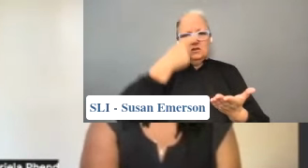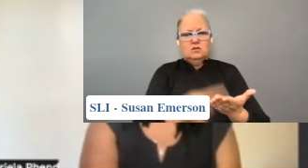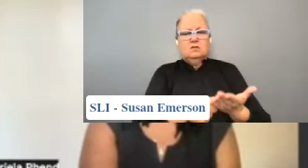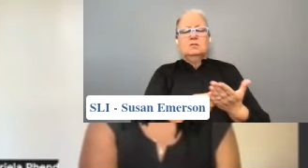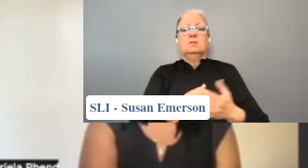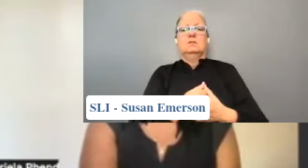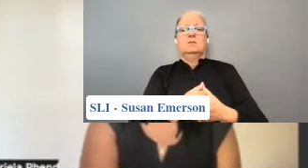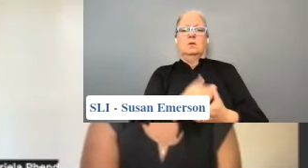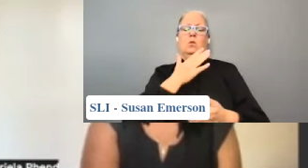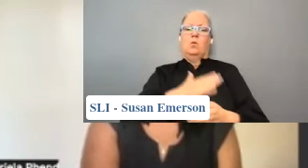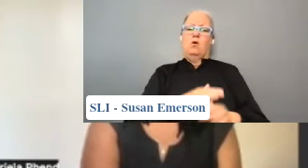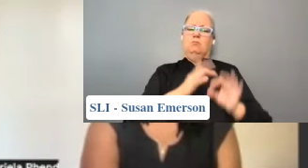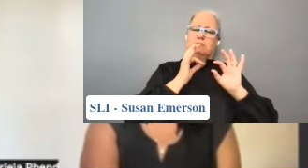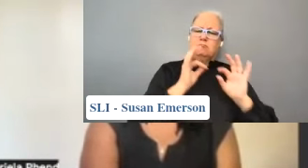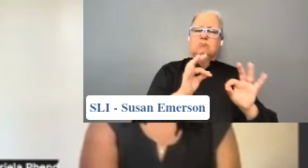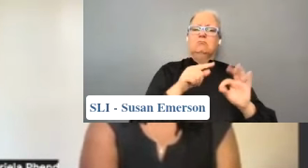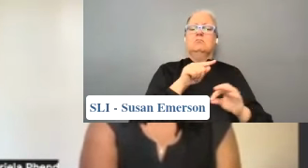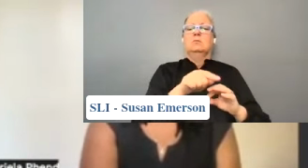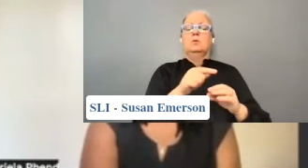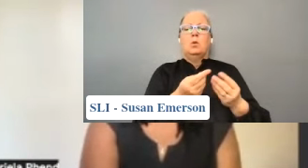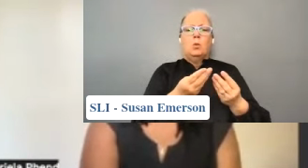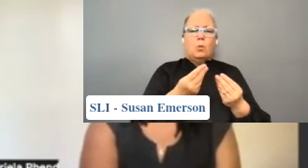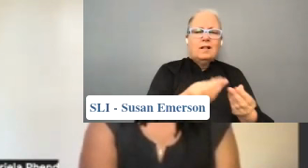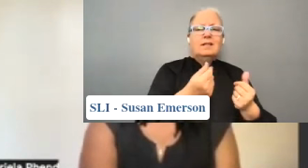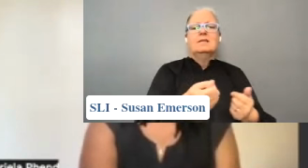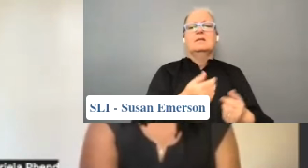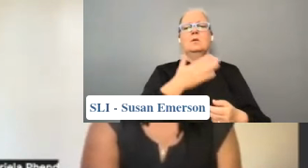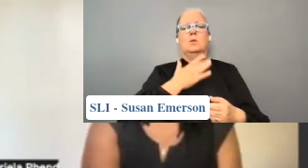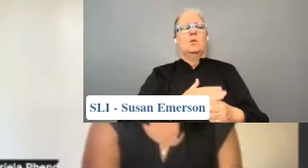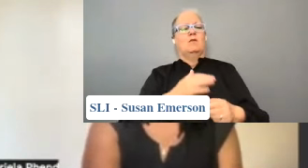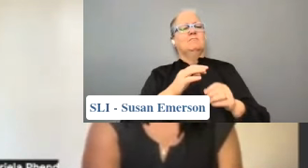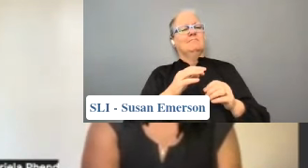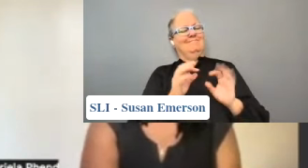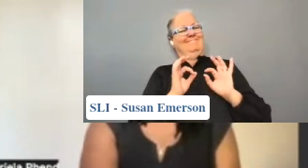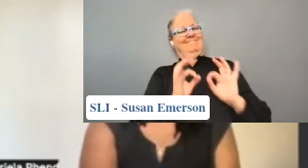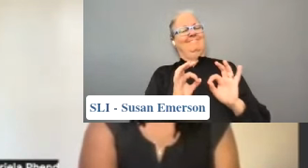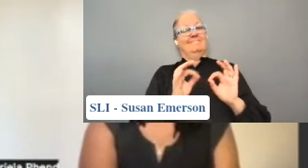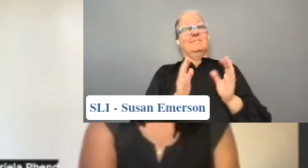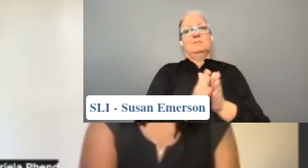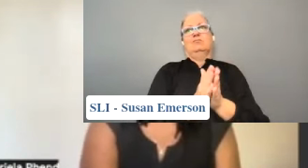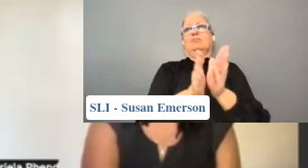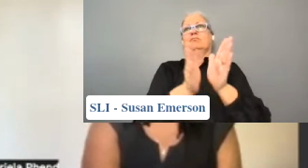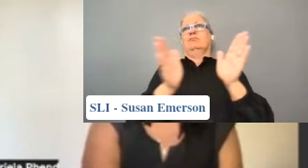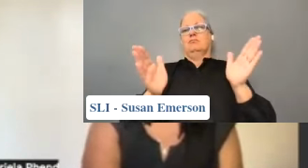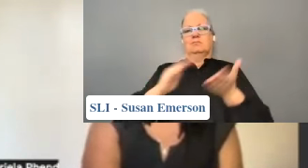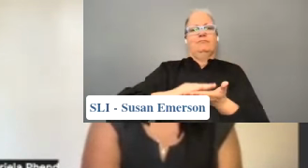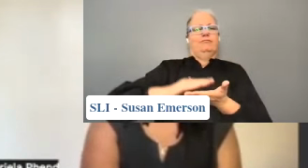sharing, problem solving, and strengthen intervention oversight between the government agencies and